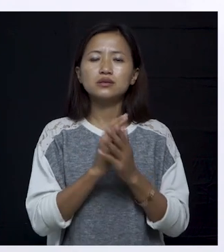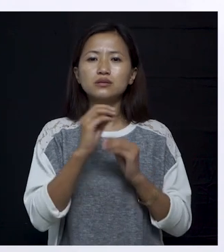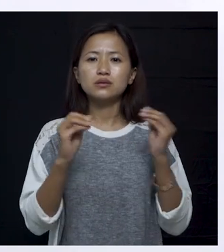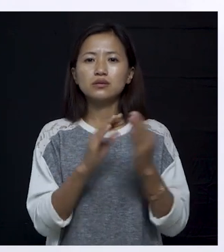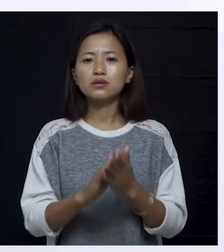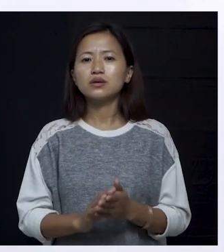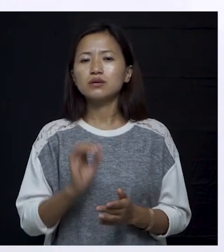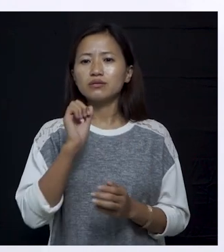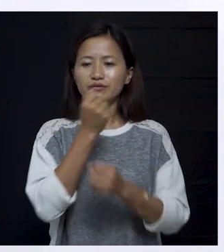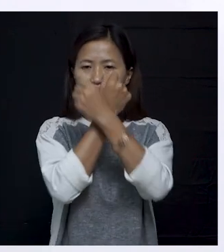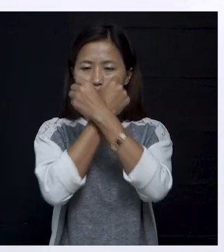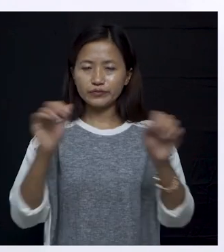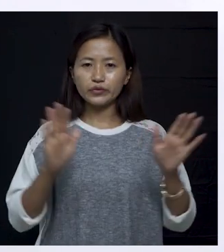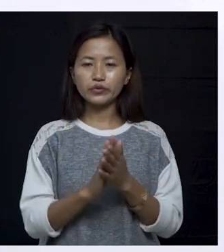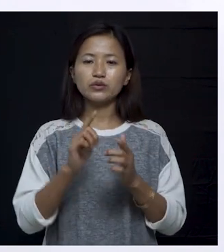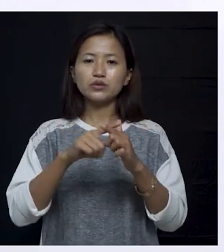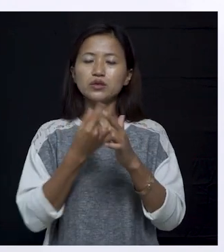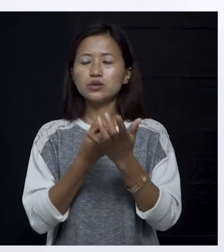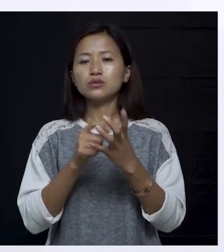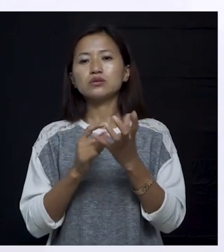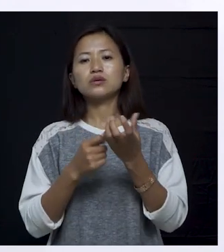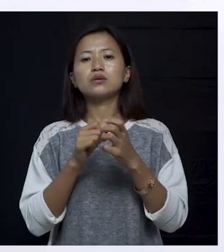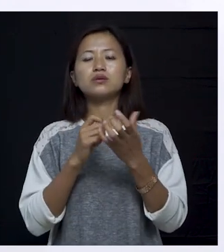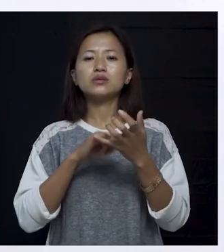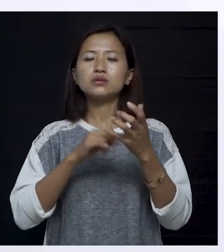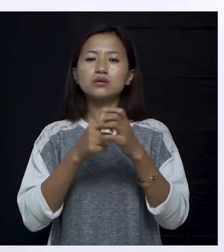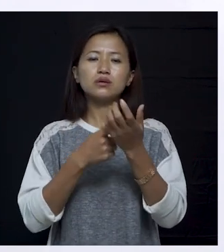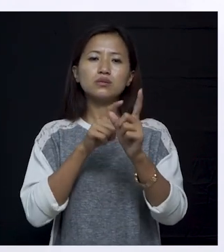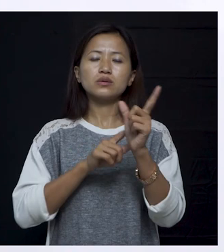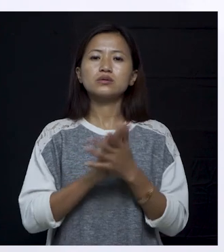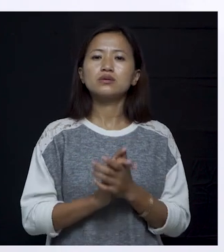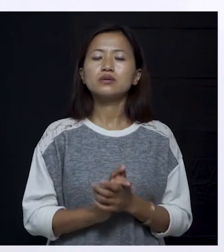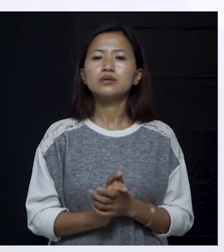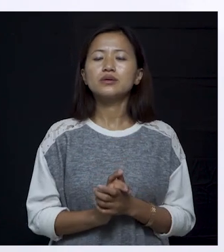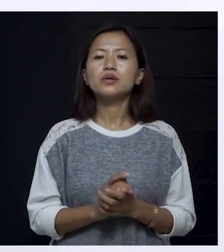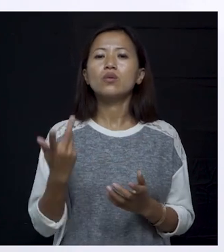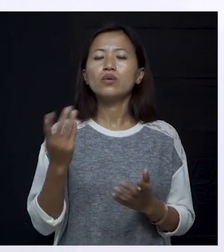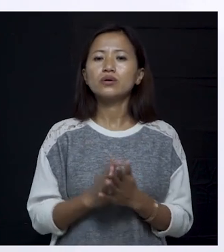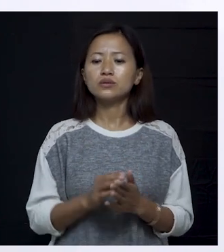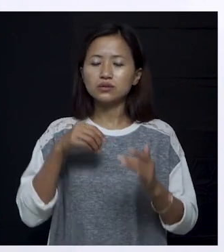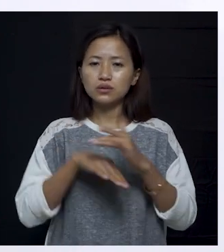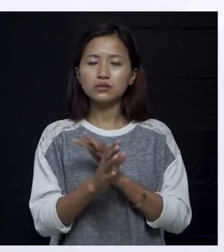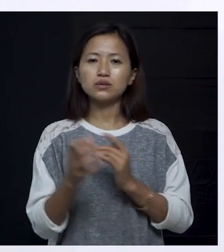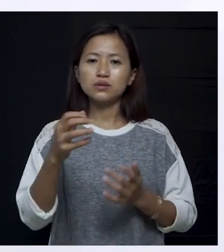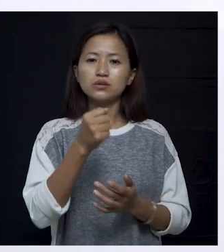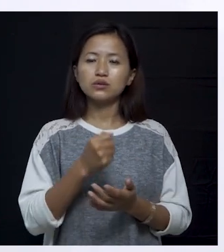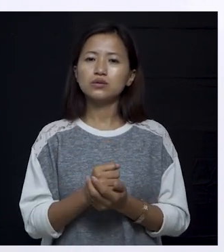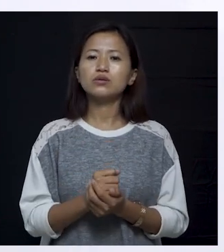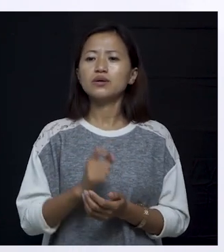the independence of judiciary, where the judiciary is independent, where it is not under the control